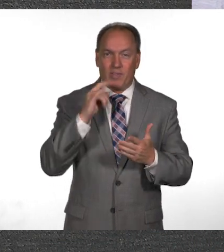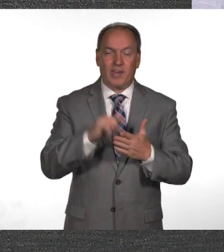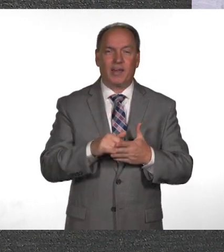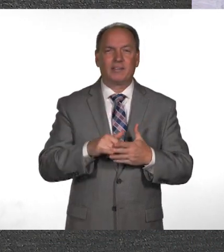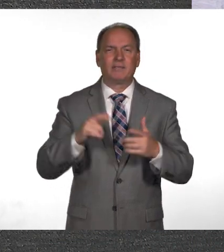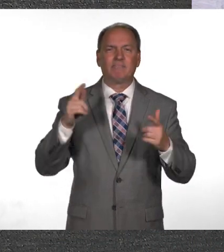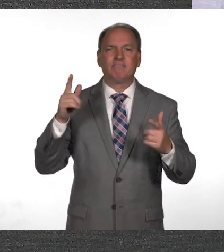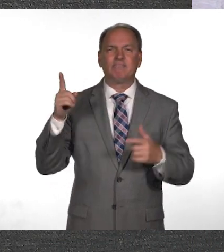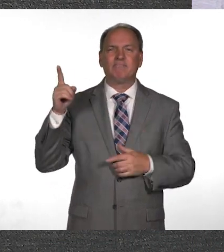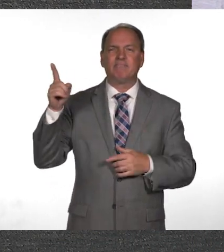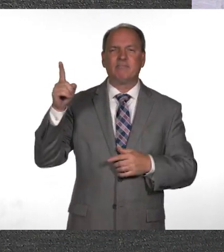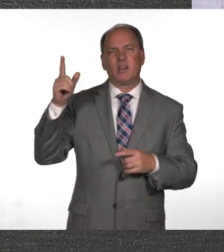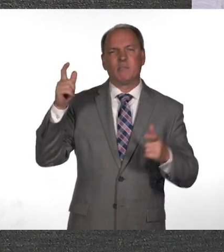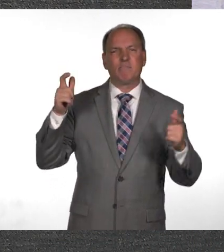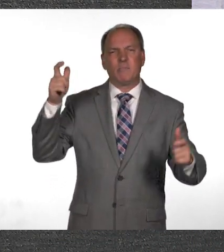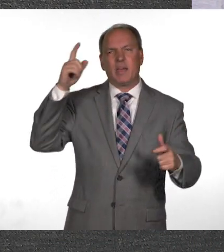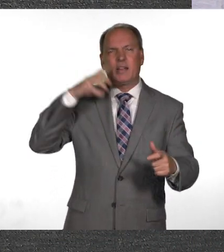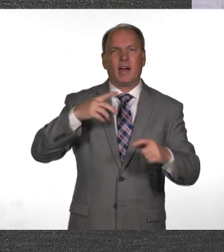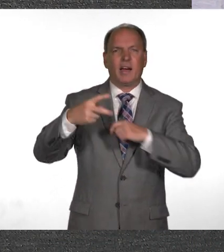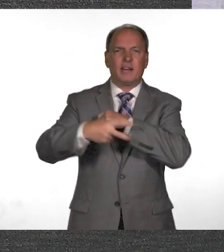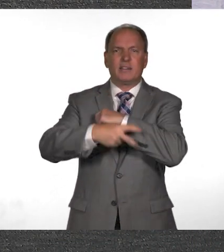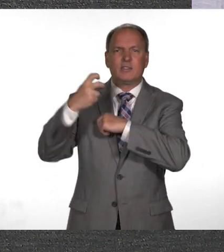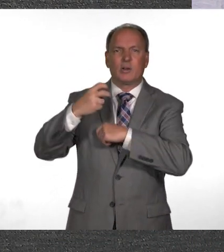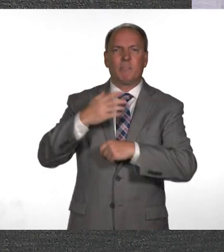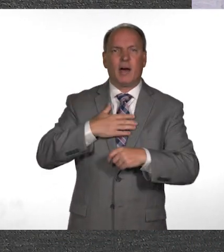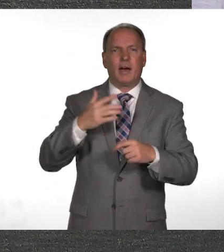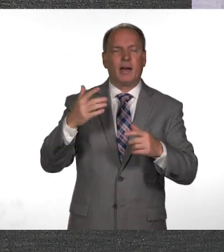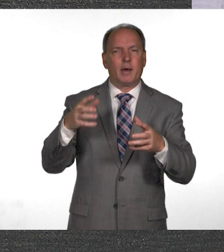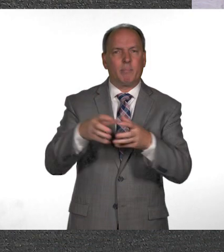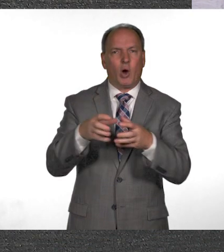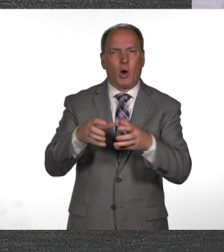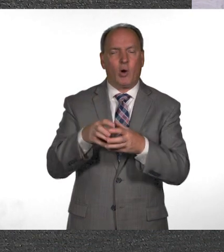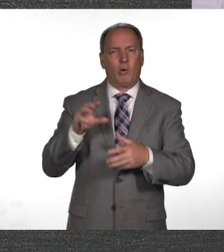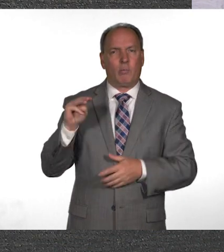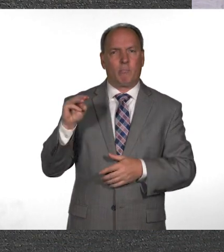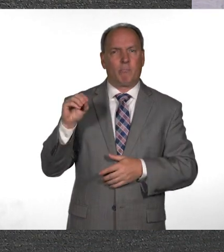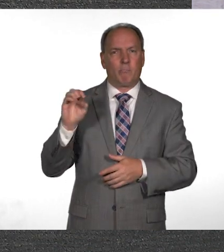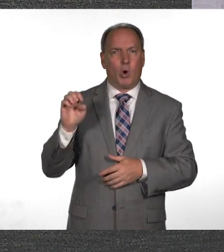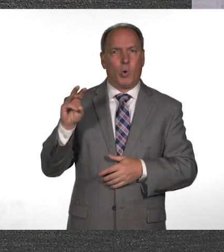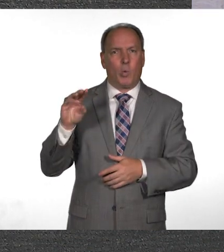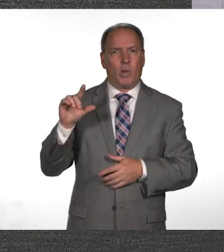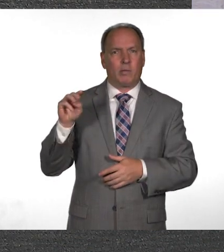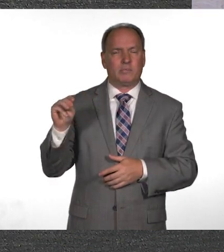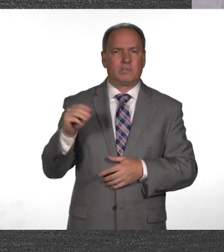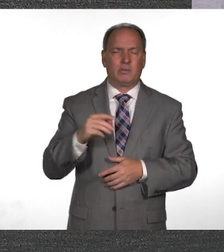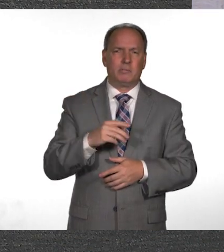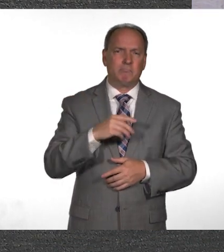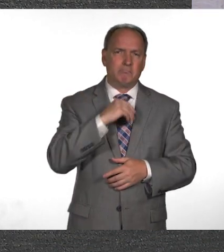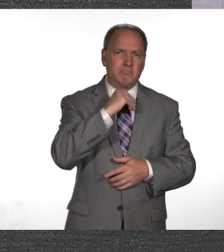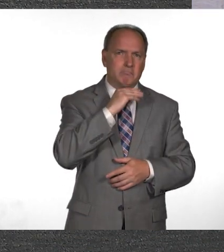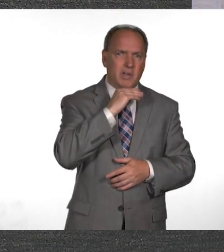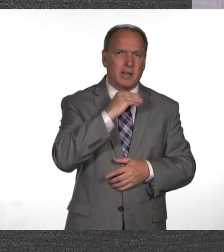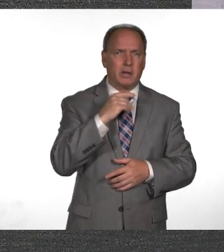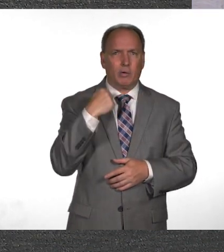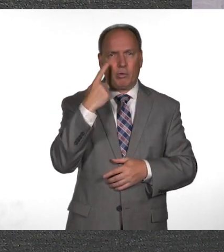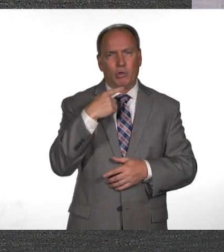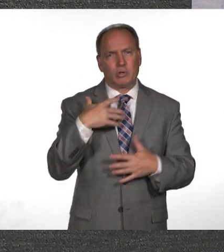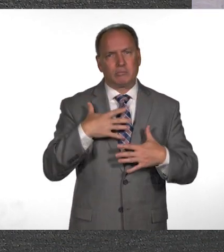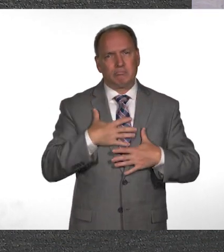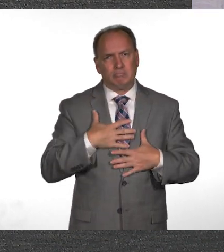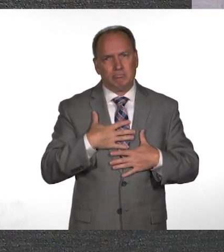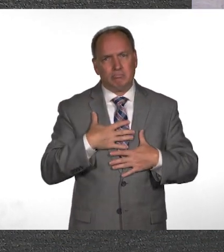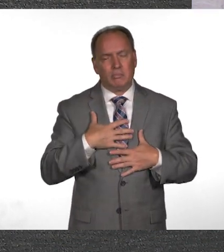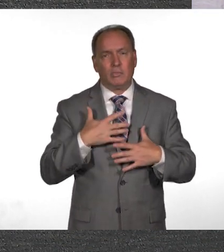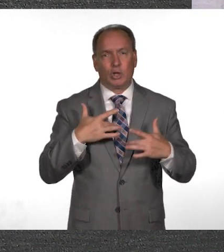Big Guy Took My Ball by Mo Willems. Oh, Piggy looks very concerned.